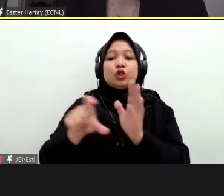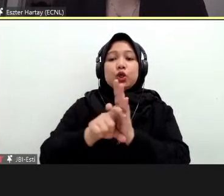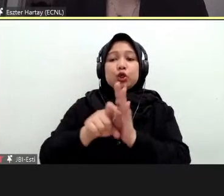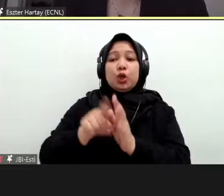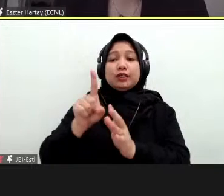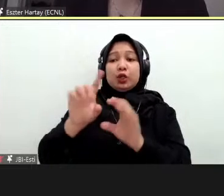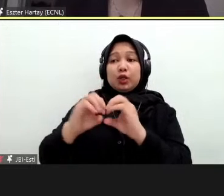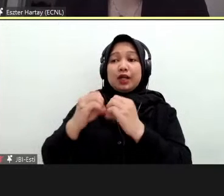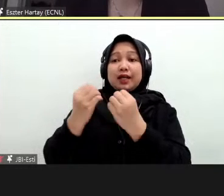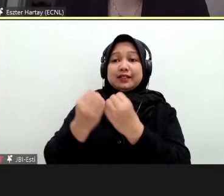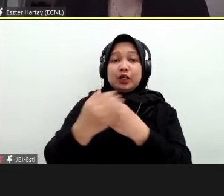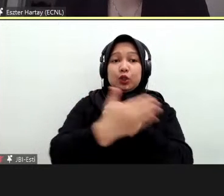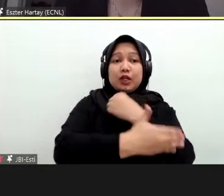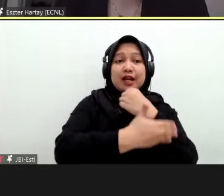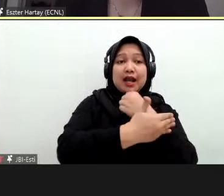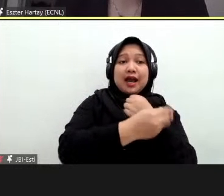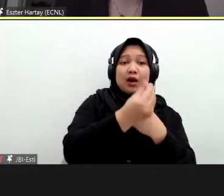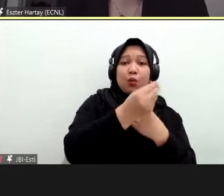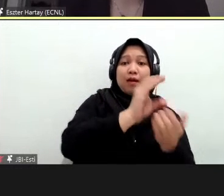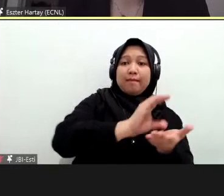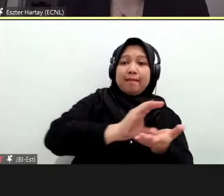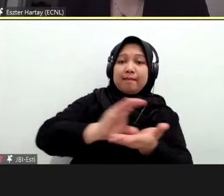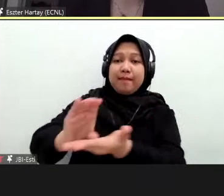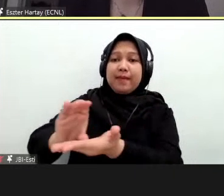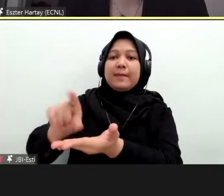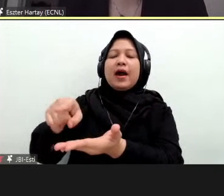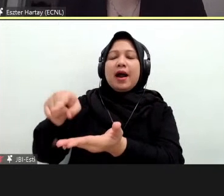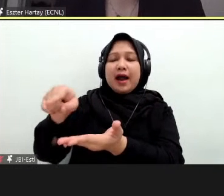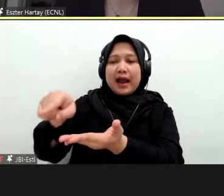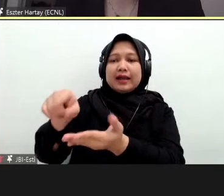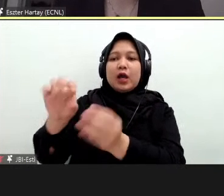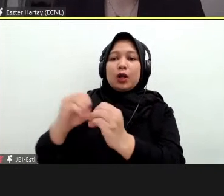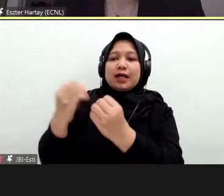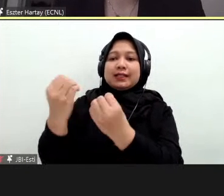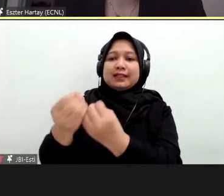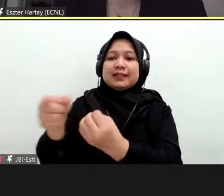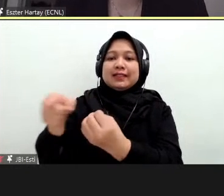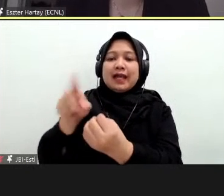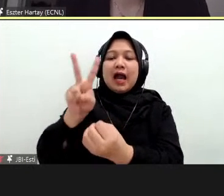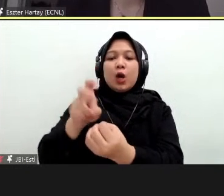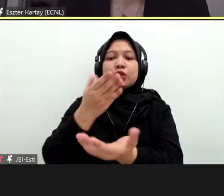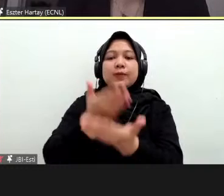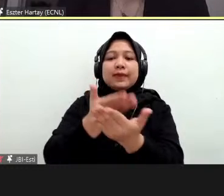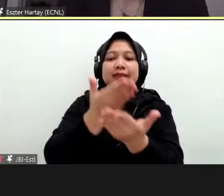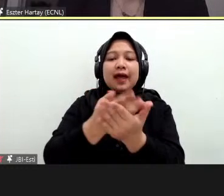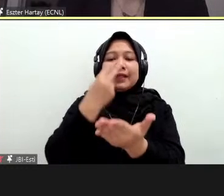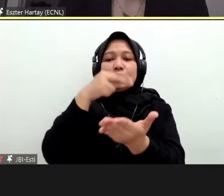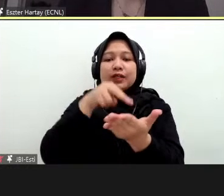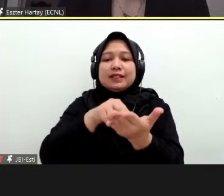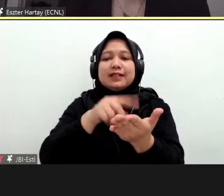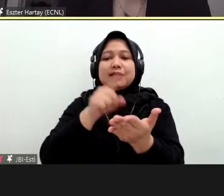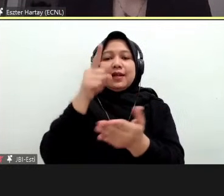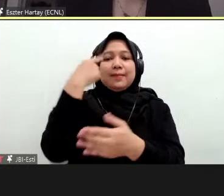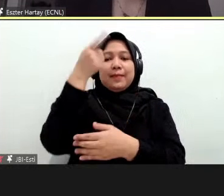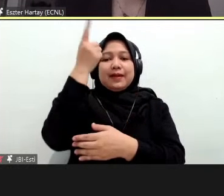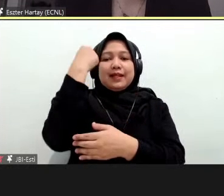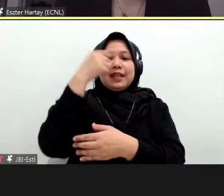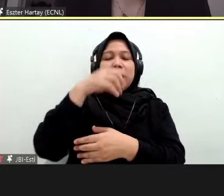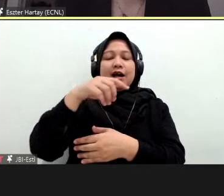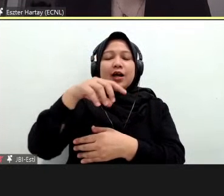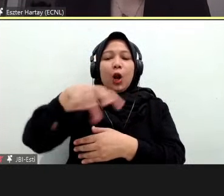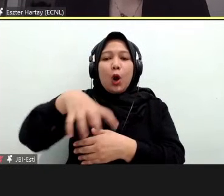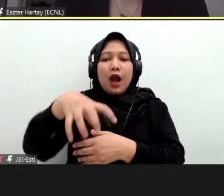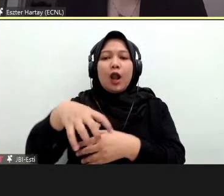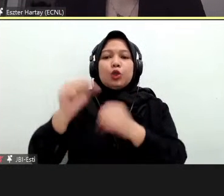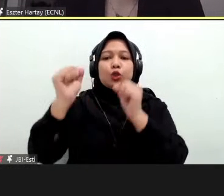to request permission from the authorities and be subjected to burdensome oversight. Bank delays and